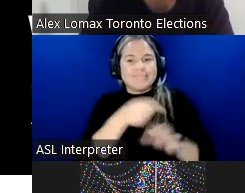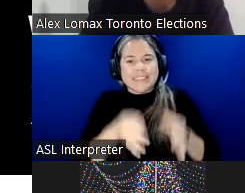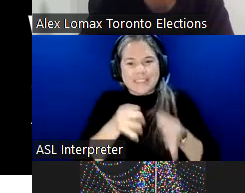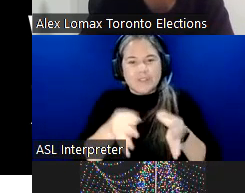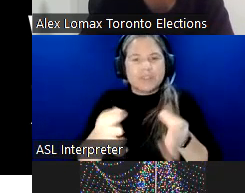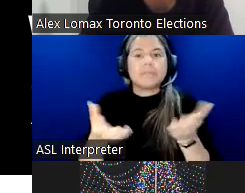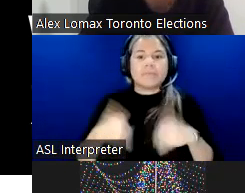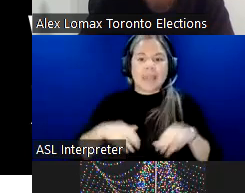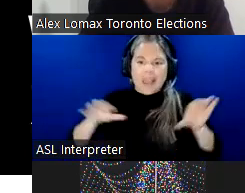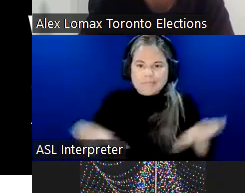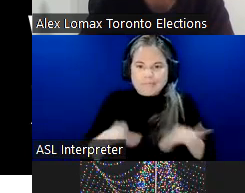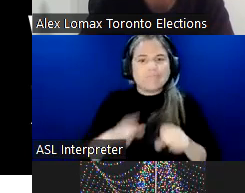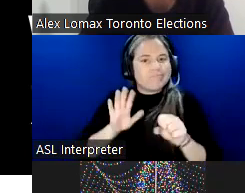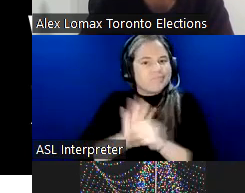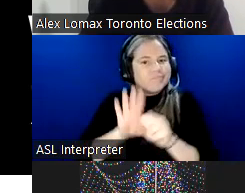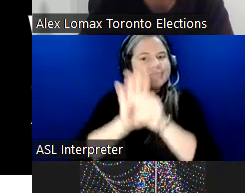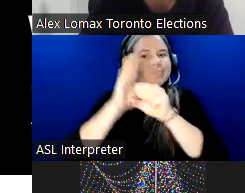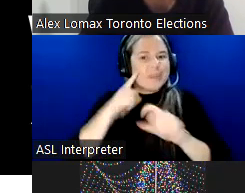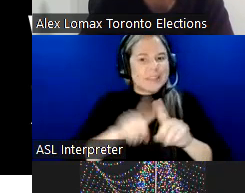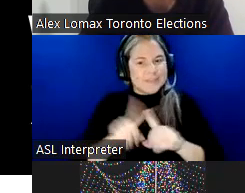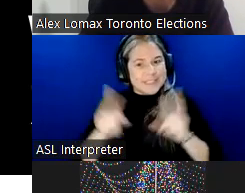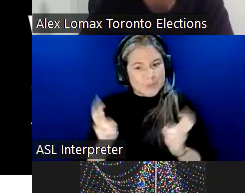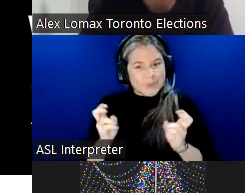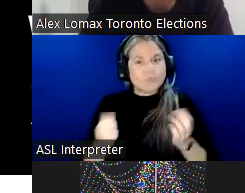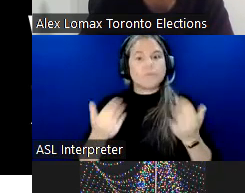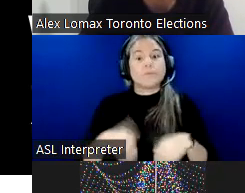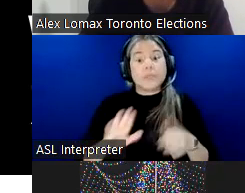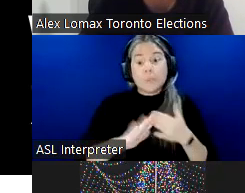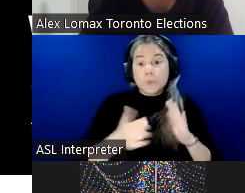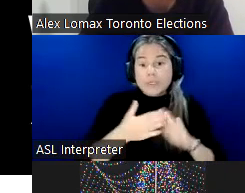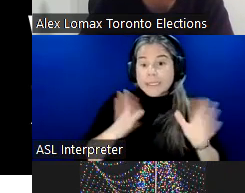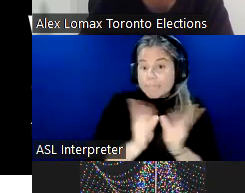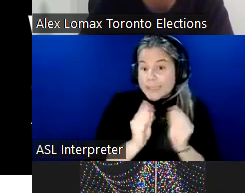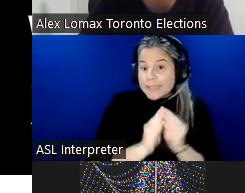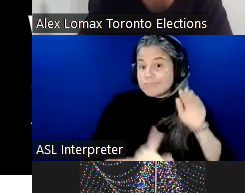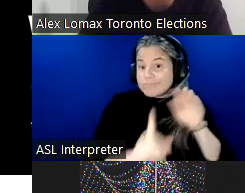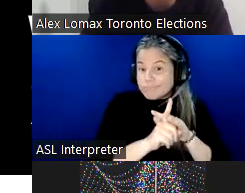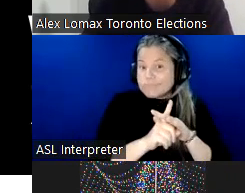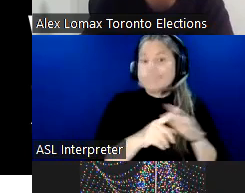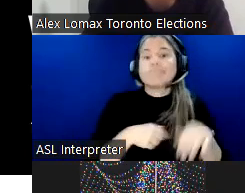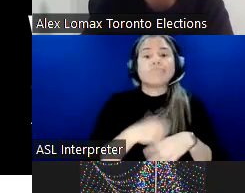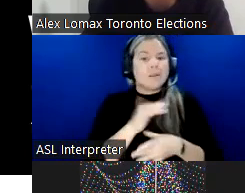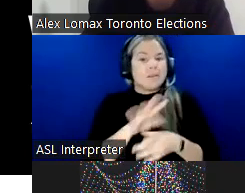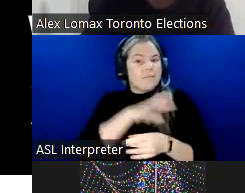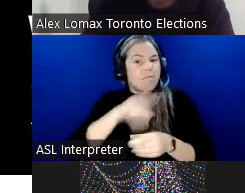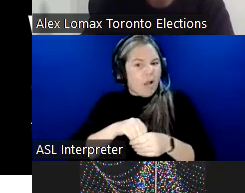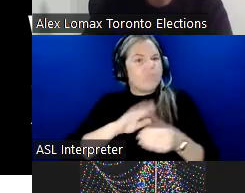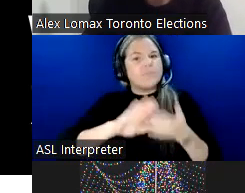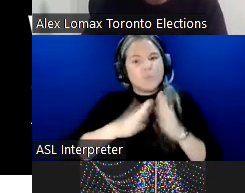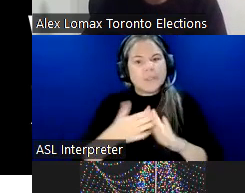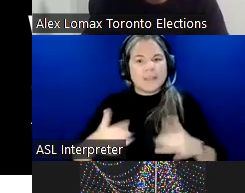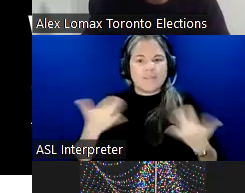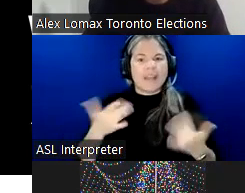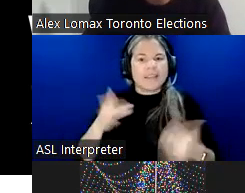raise awareness of issues, hold or attend community meetings to get input from the public, and host or get involved in community events. So